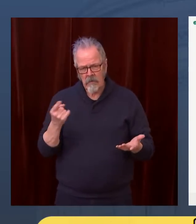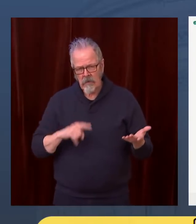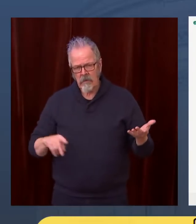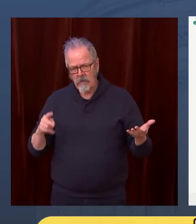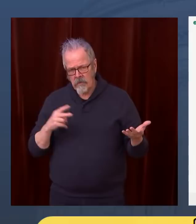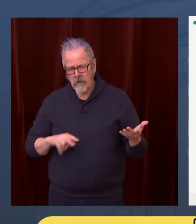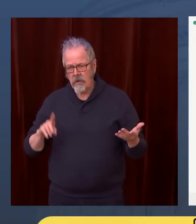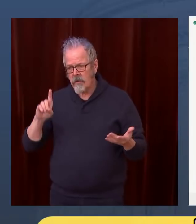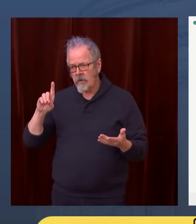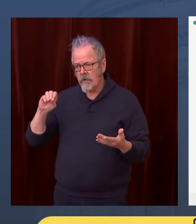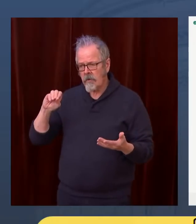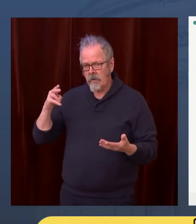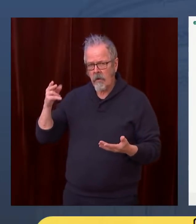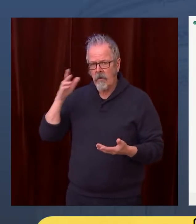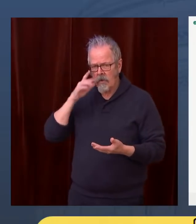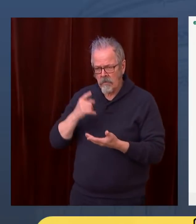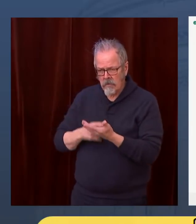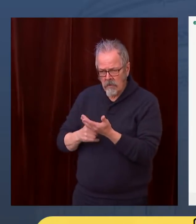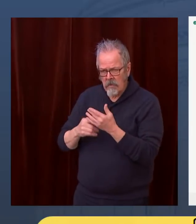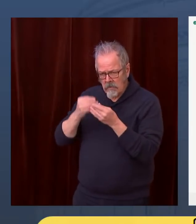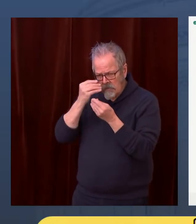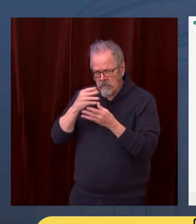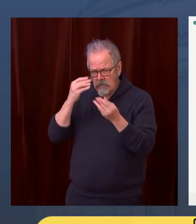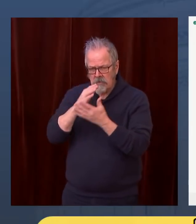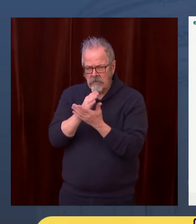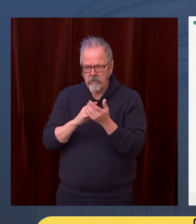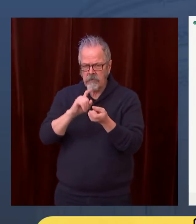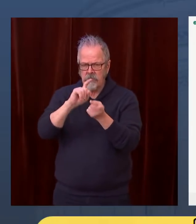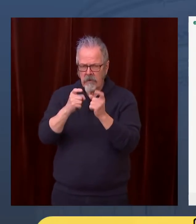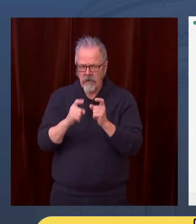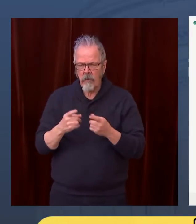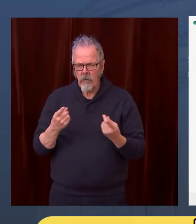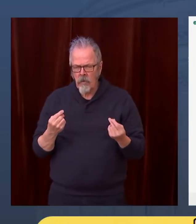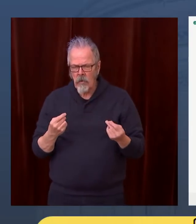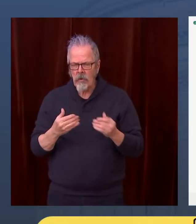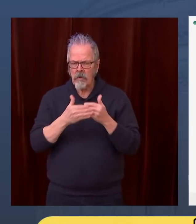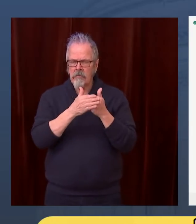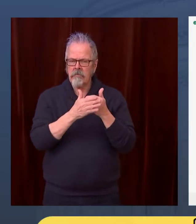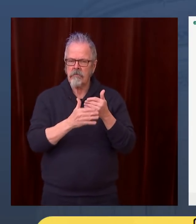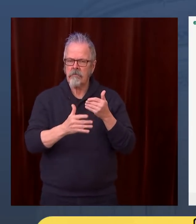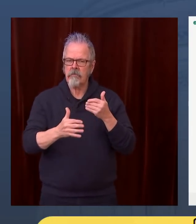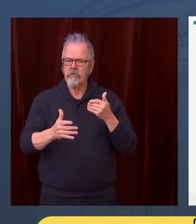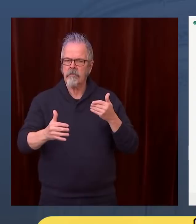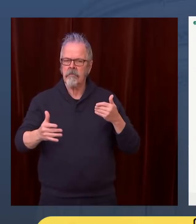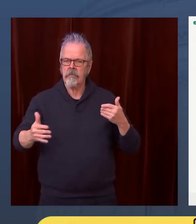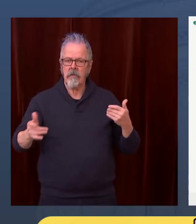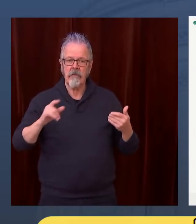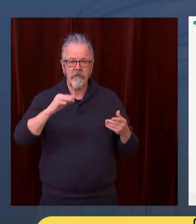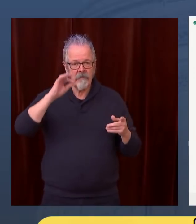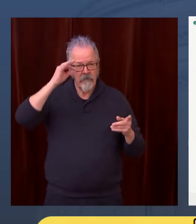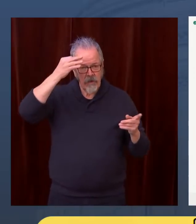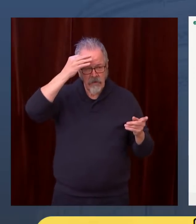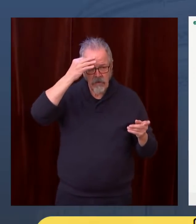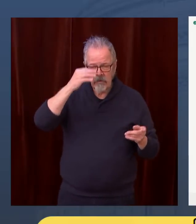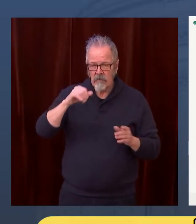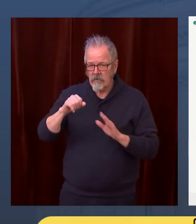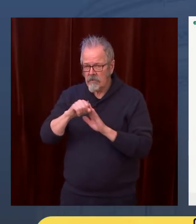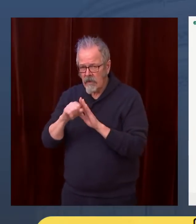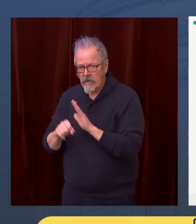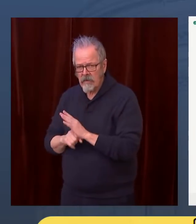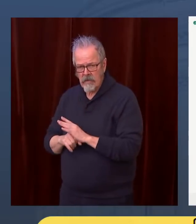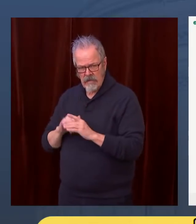so they know exactly where these exceptions still exist due to federal requirements or others. And it's another reason why local school districts just